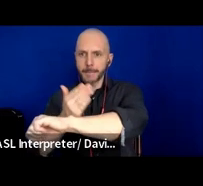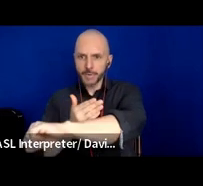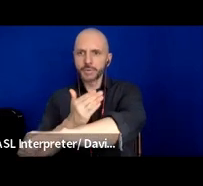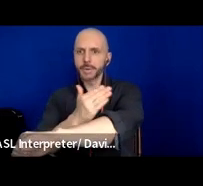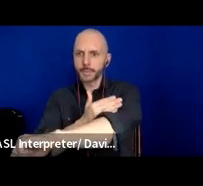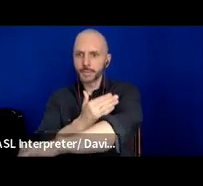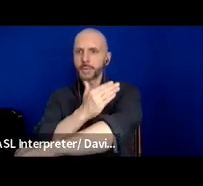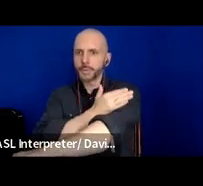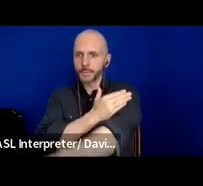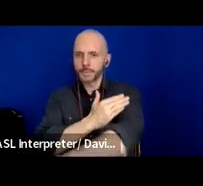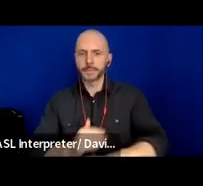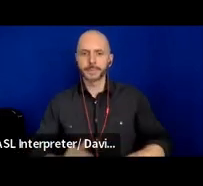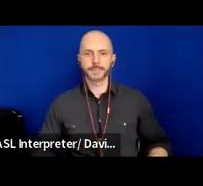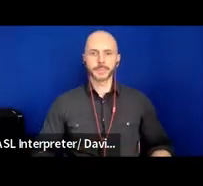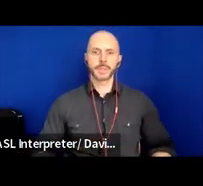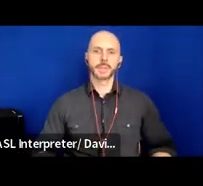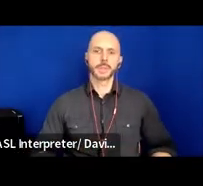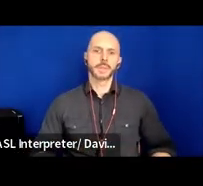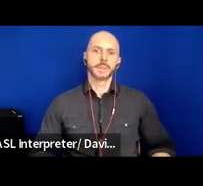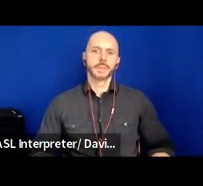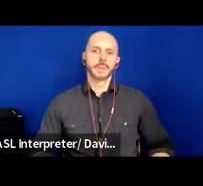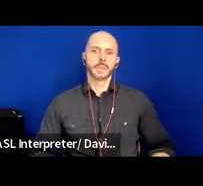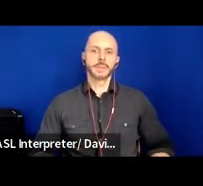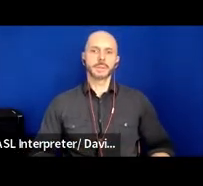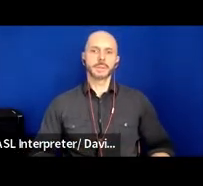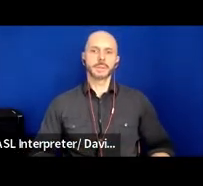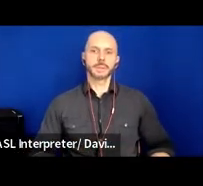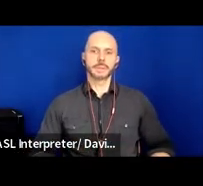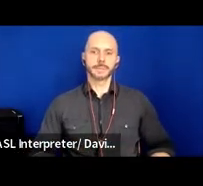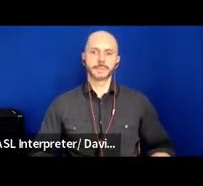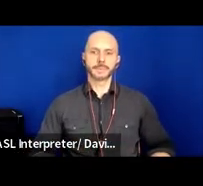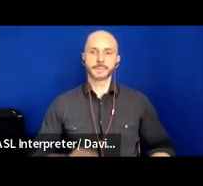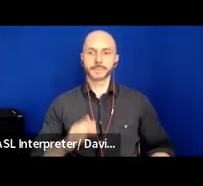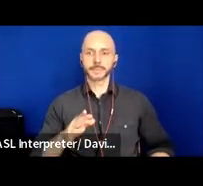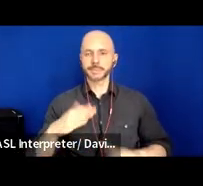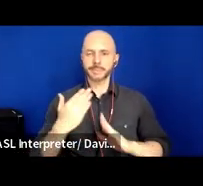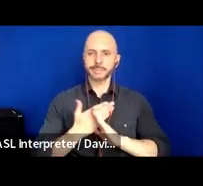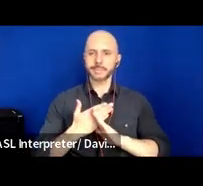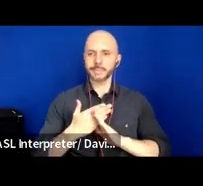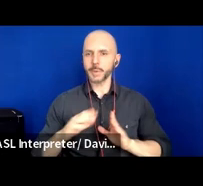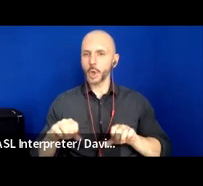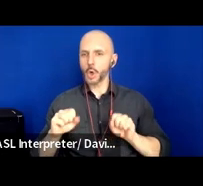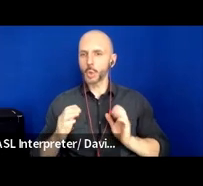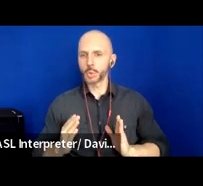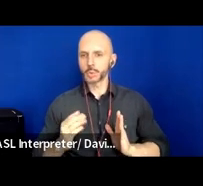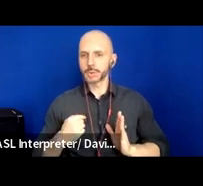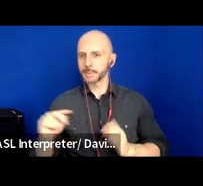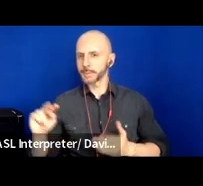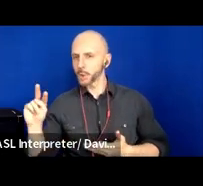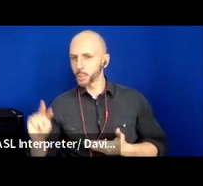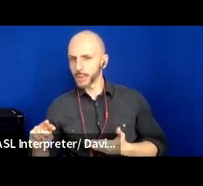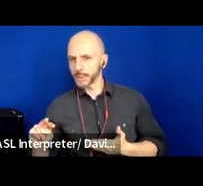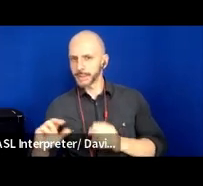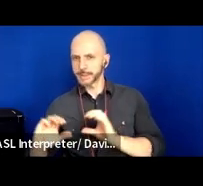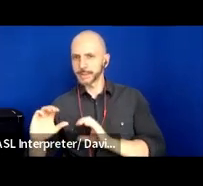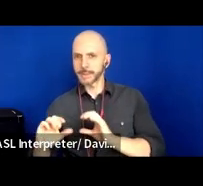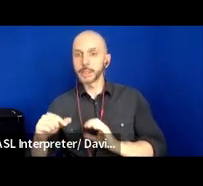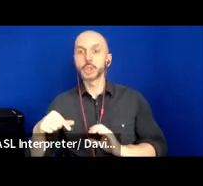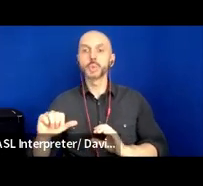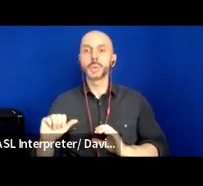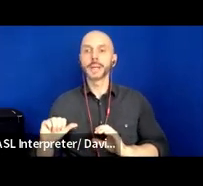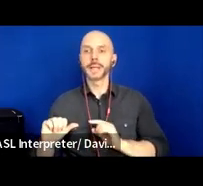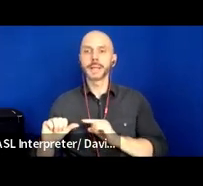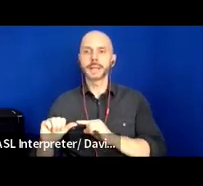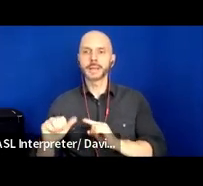Douglas, there's a question in the Q&A that I'd like to read out, if that's okay, Sure. If we have a minute for that. And it's from Dina, Dina Aziz.